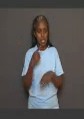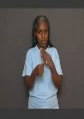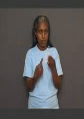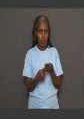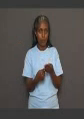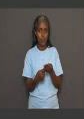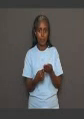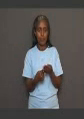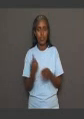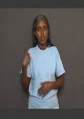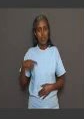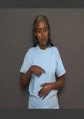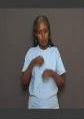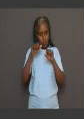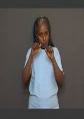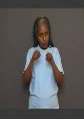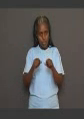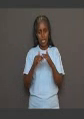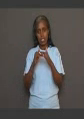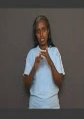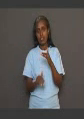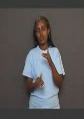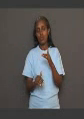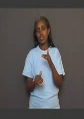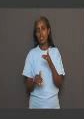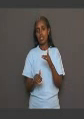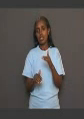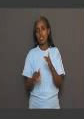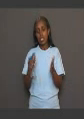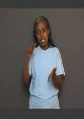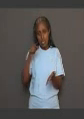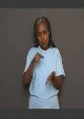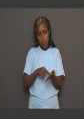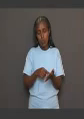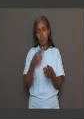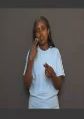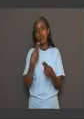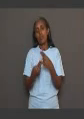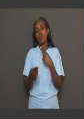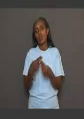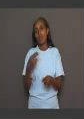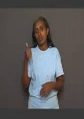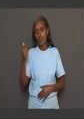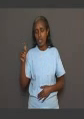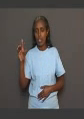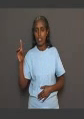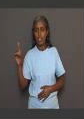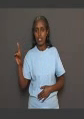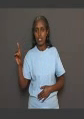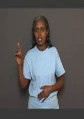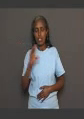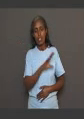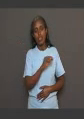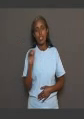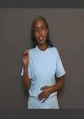Therefore, we can deduce that the dot product of AD